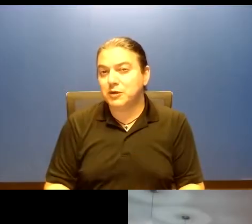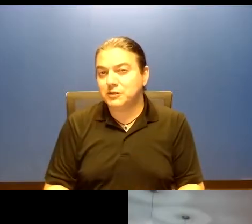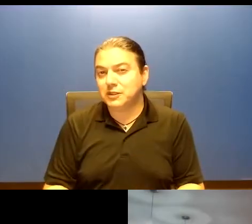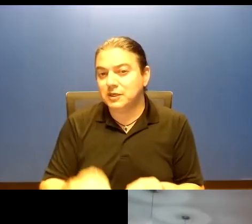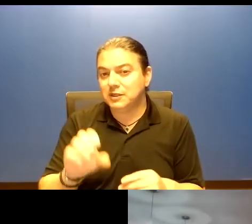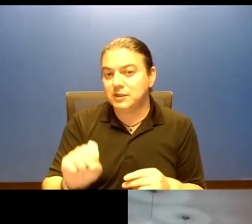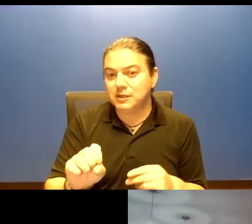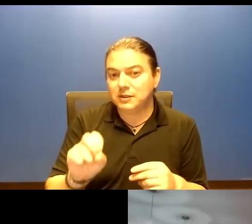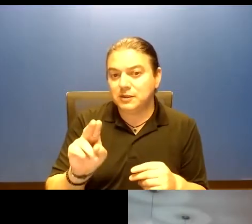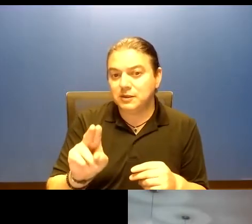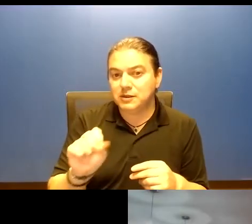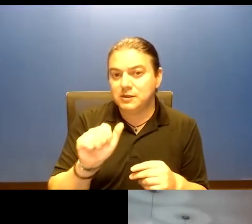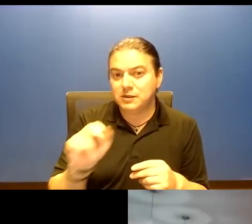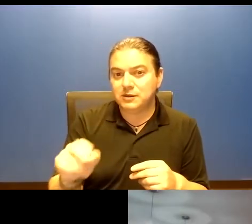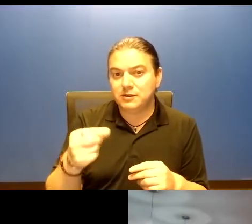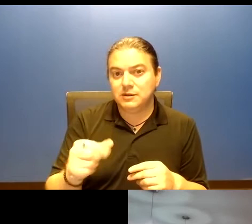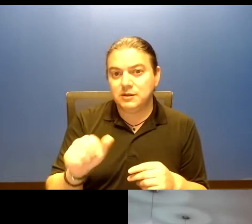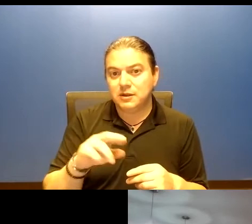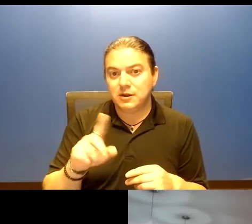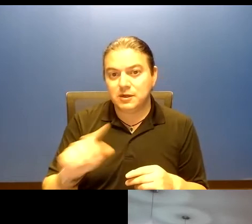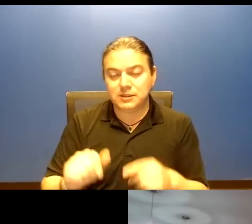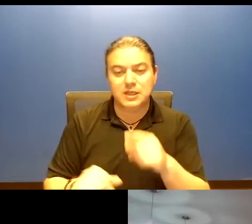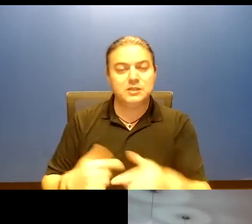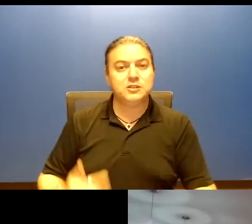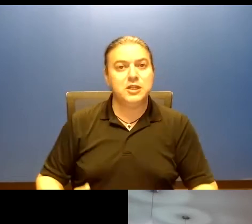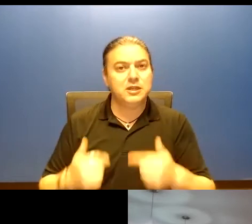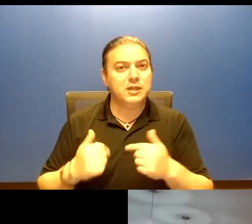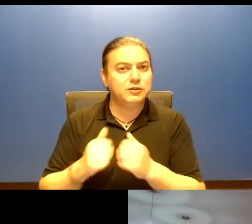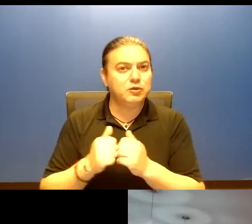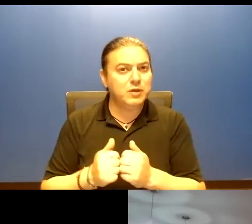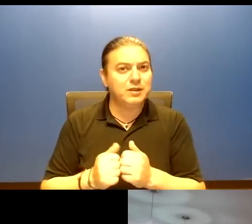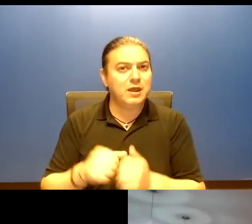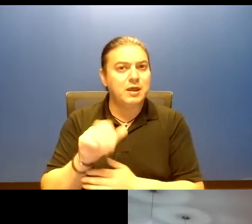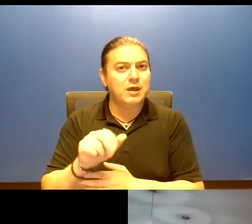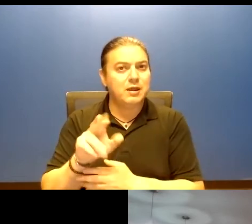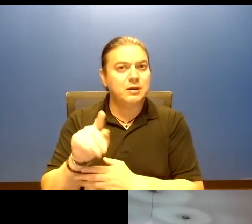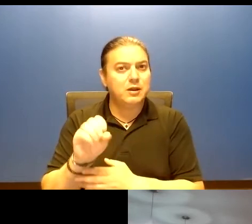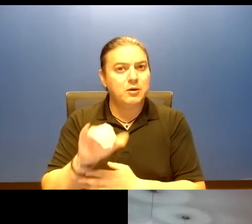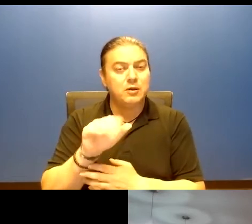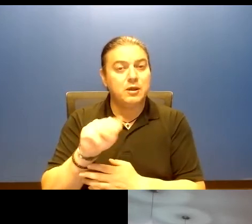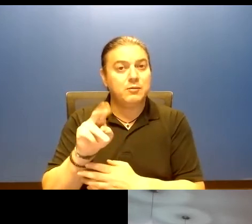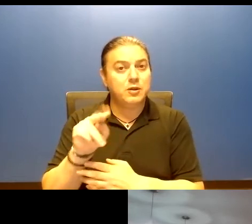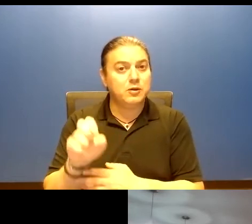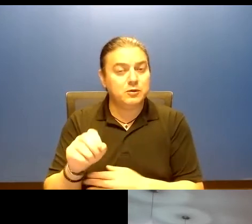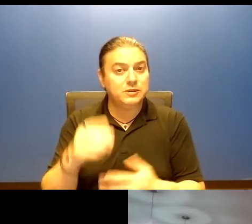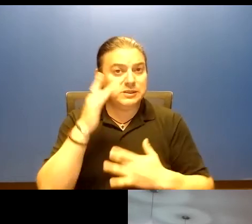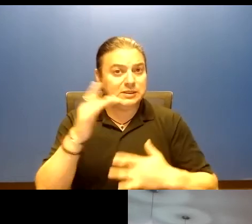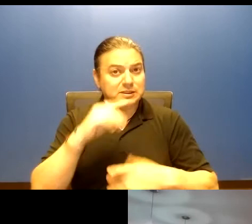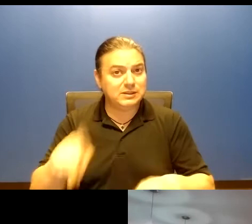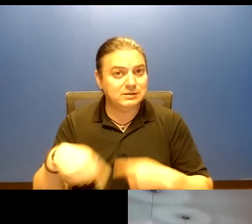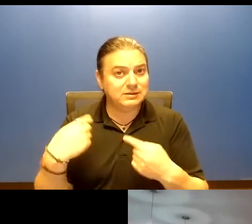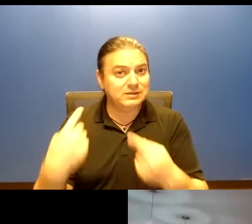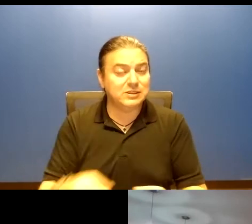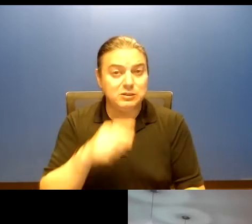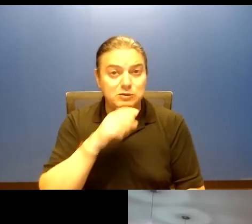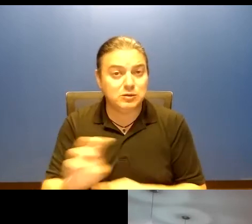studied biology. She's been living with a progressive autoimmune disease since she was 16 years old and recently went through a health crisis where she